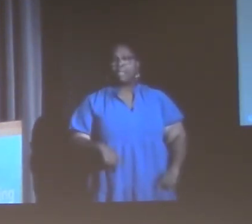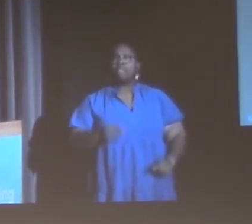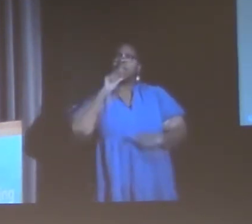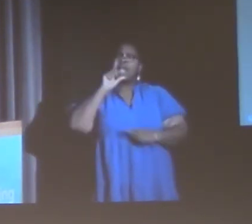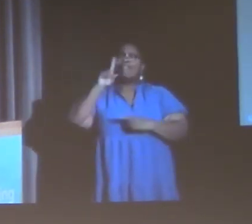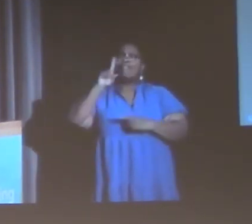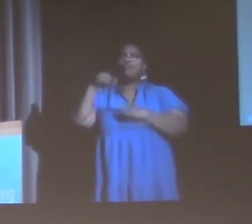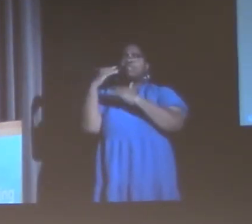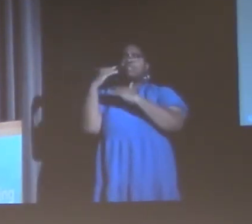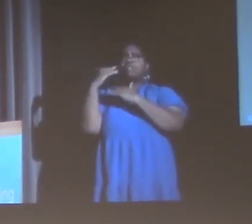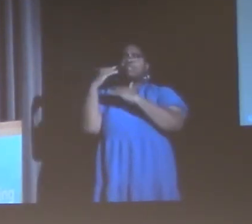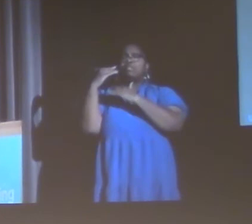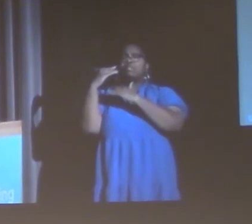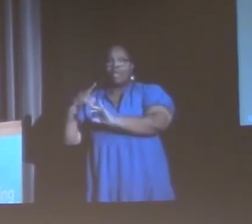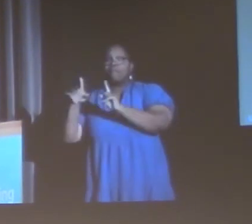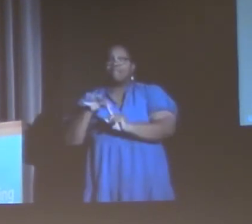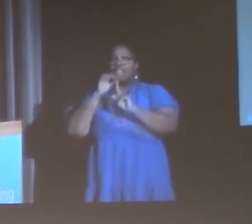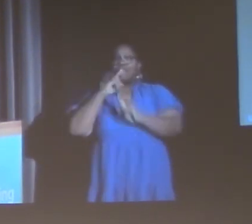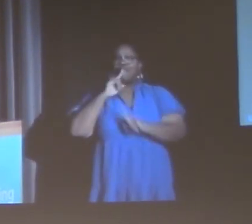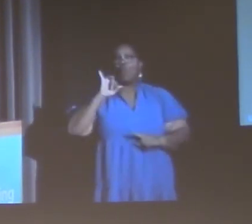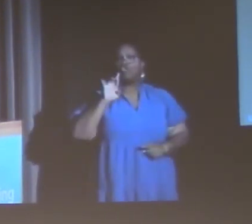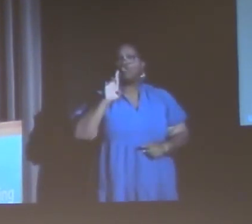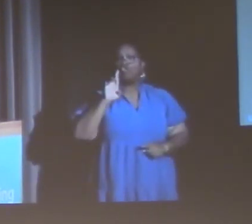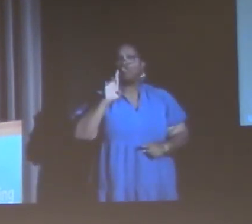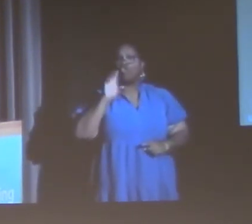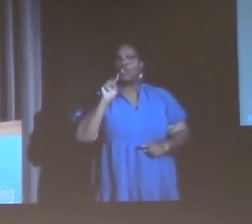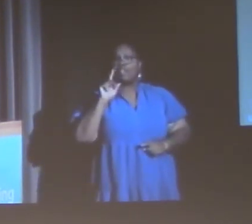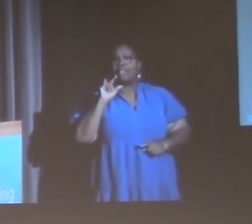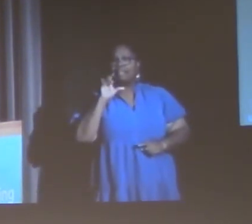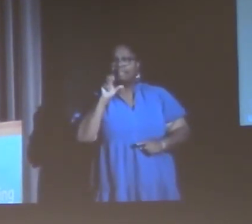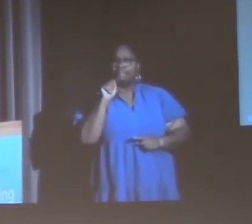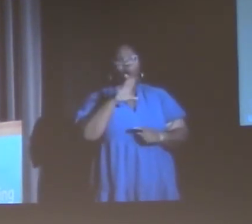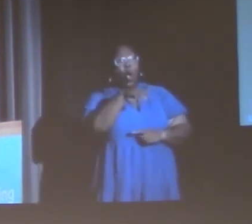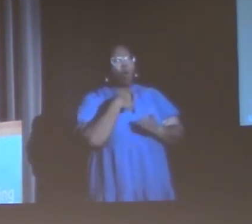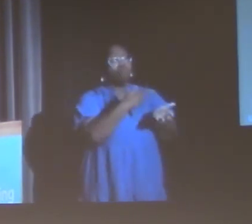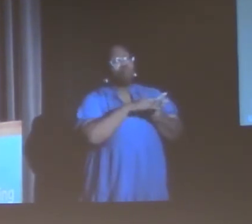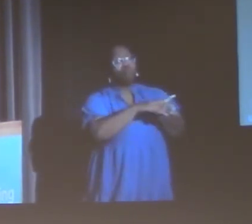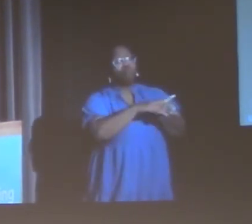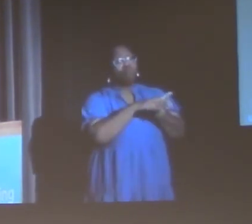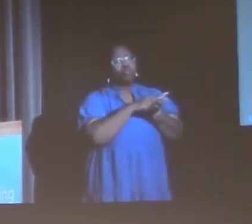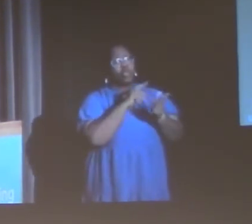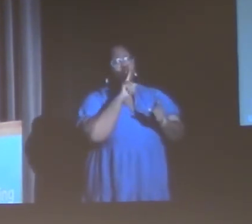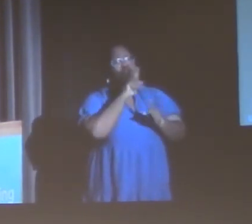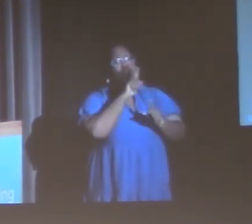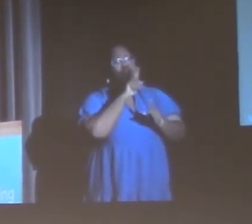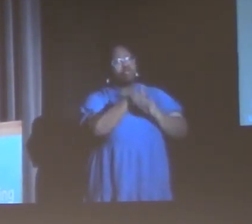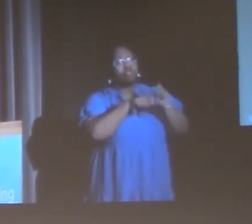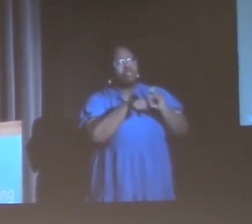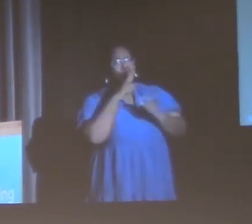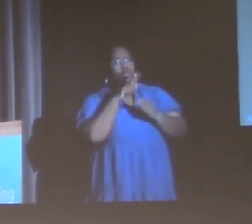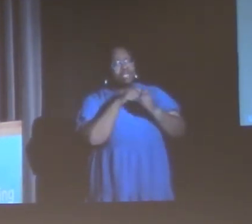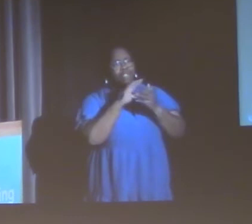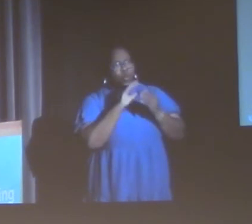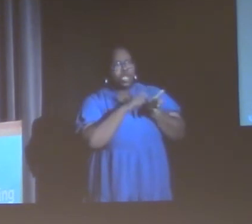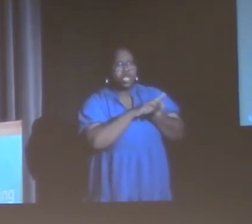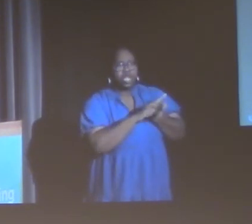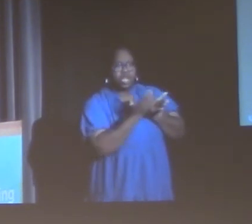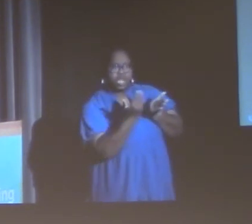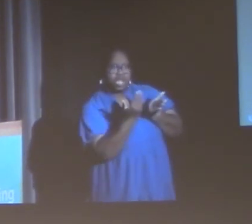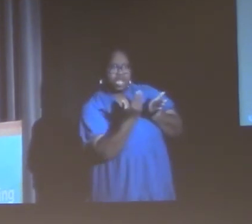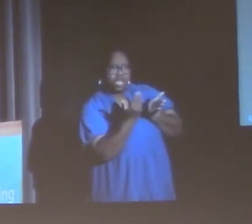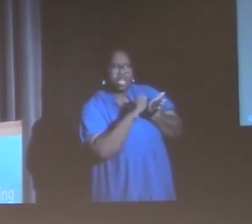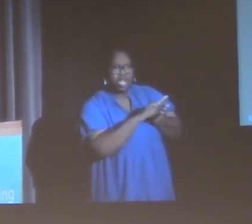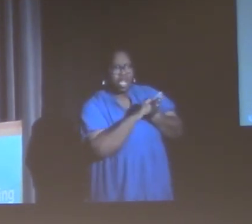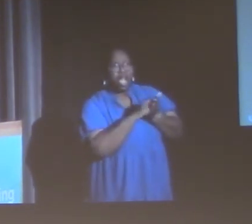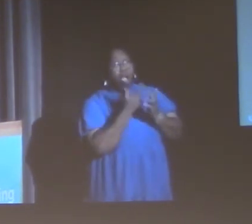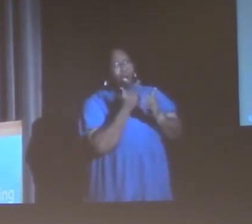for journalists, right? Journalists will come in saying that we're here to interview you for a specific story, and then they'll flip the story to demonize you,